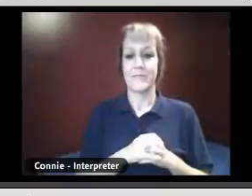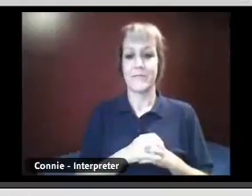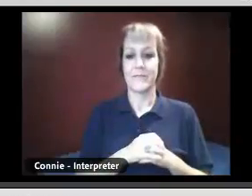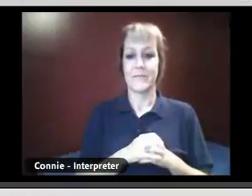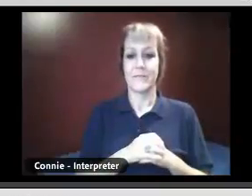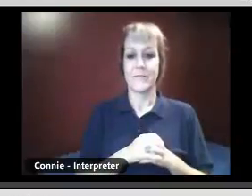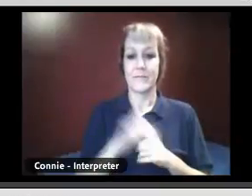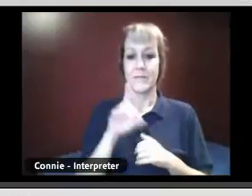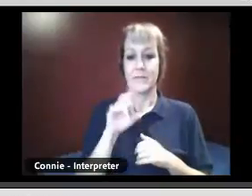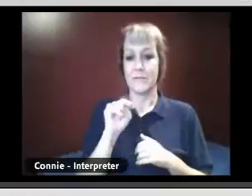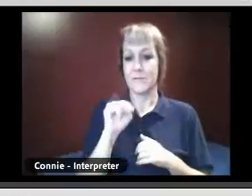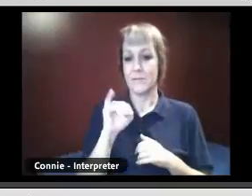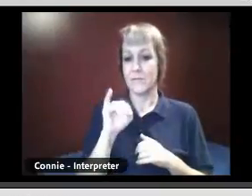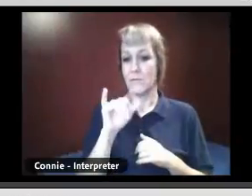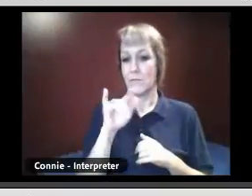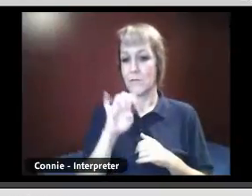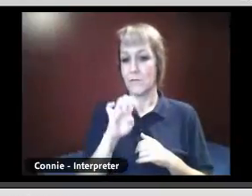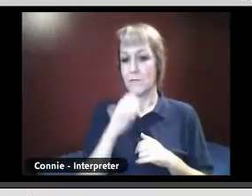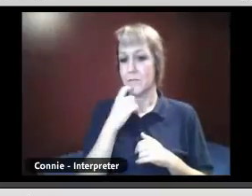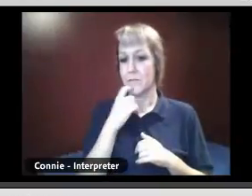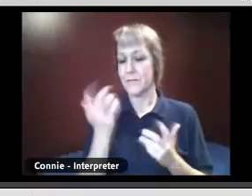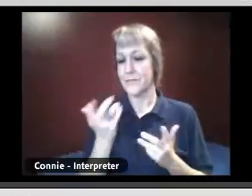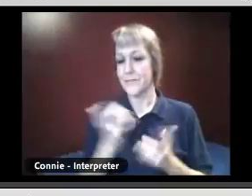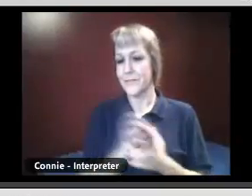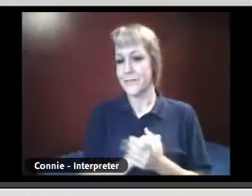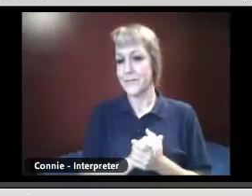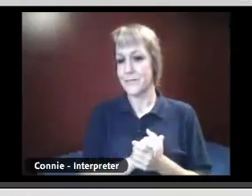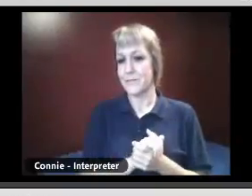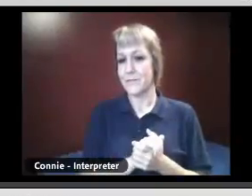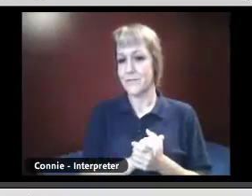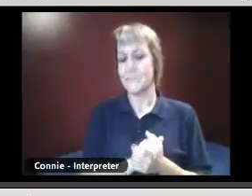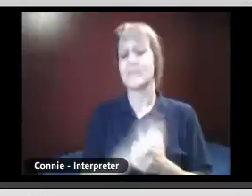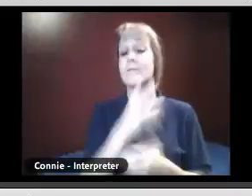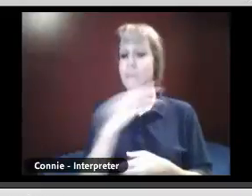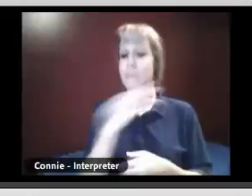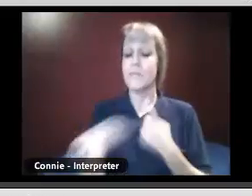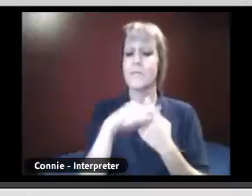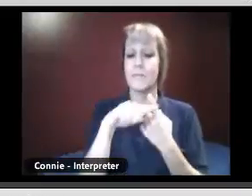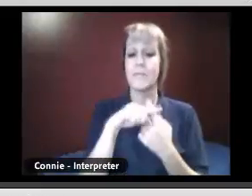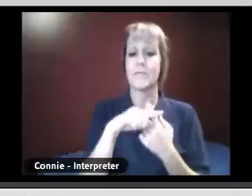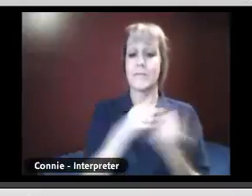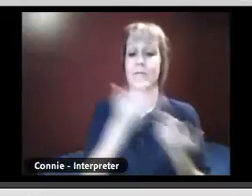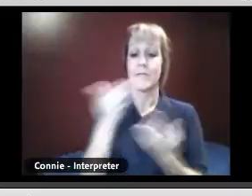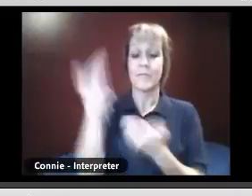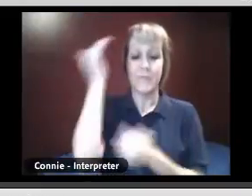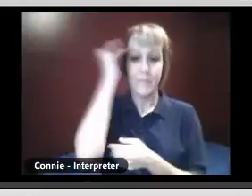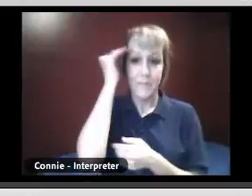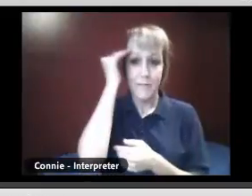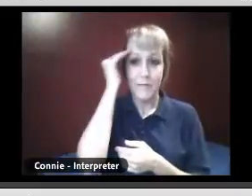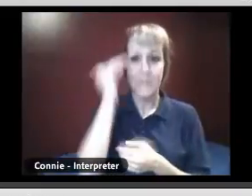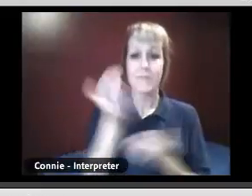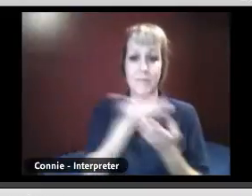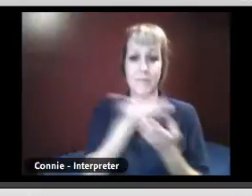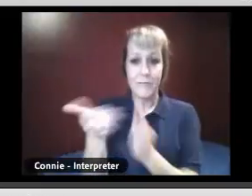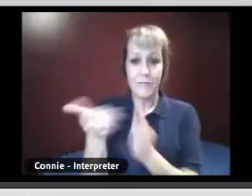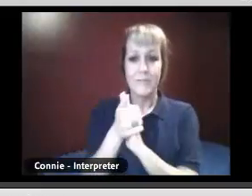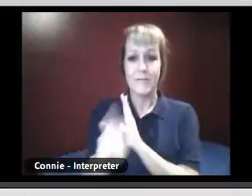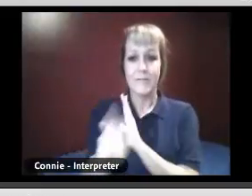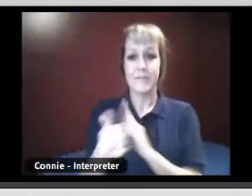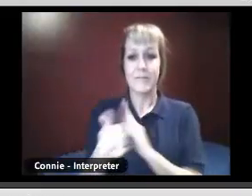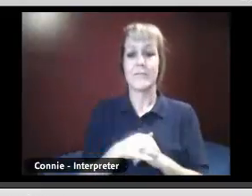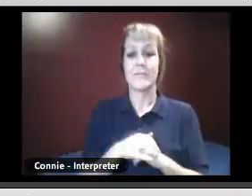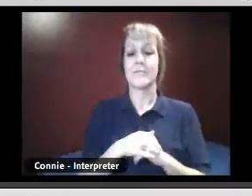Nicole, let's see what it is that you have to say. And on the positive side, they bring their knowledge, they bring their skills, they bring